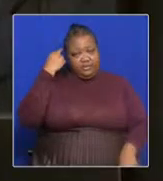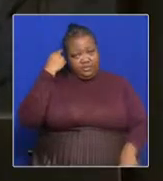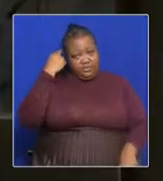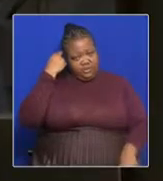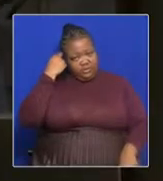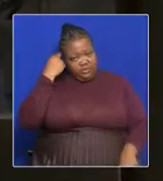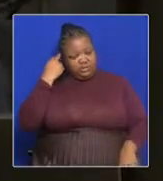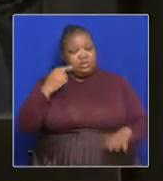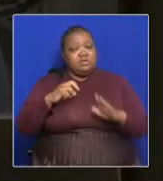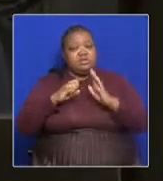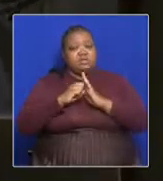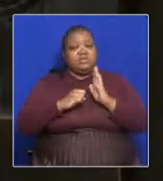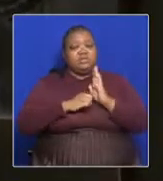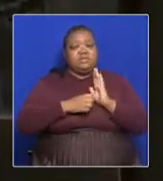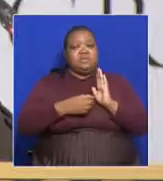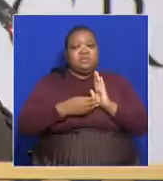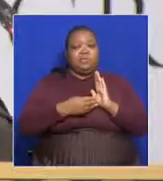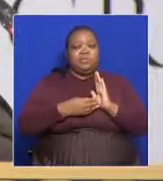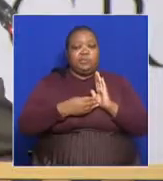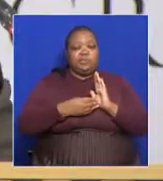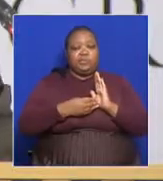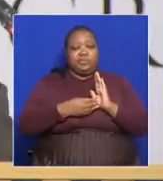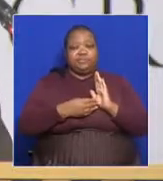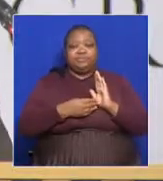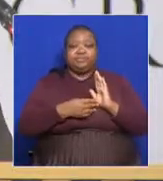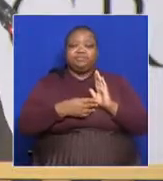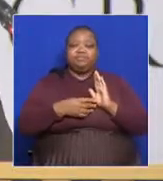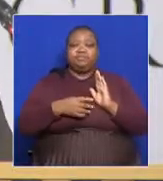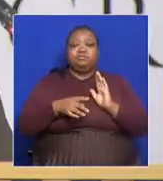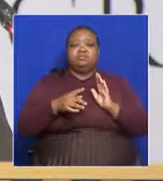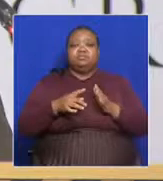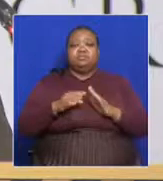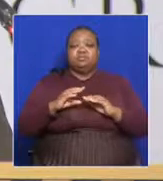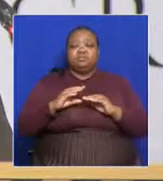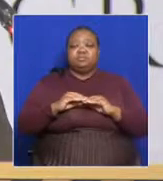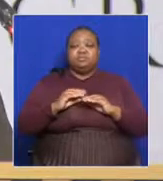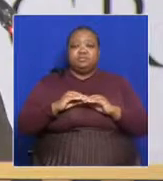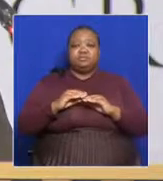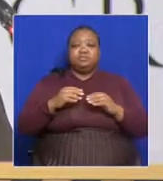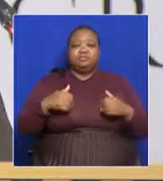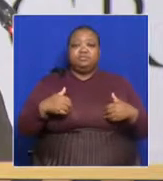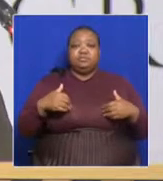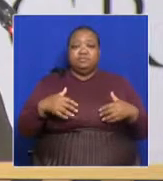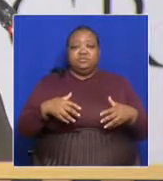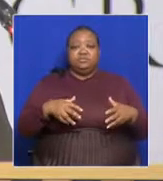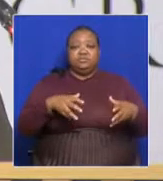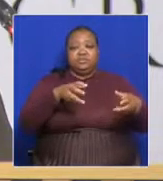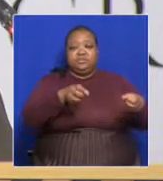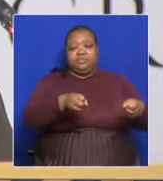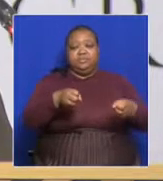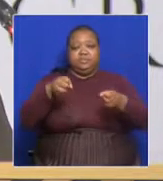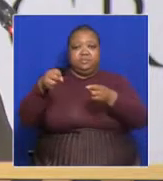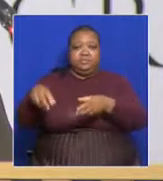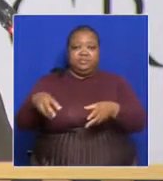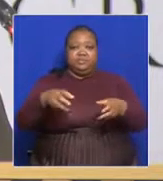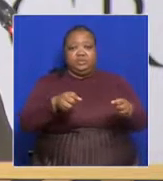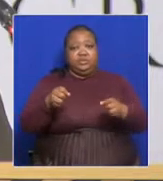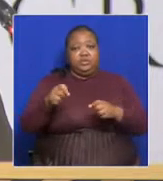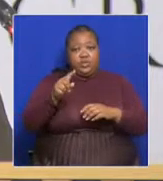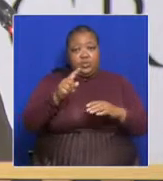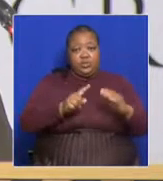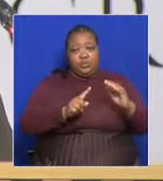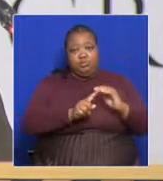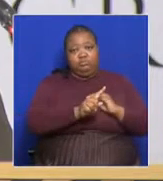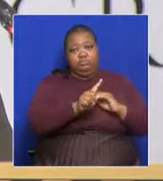that when you got there, the members started offloading while you went in to find the